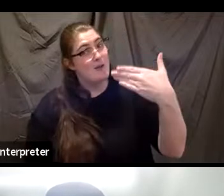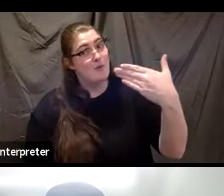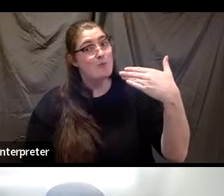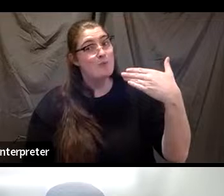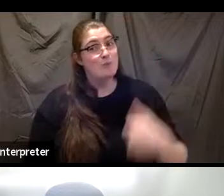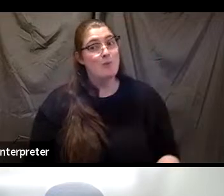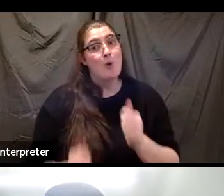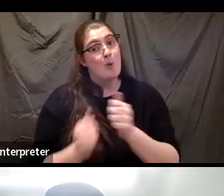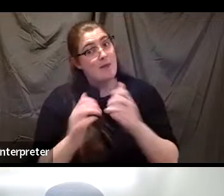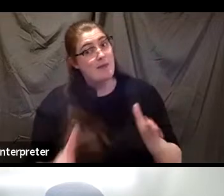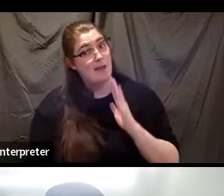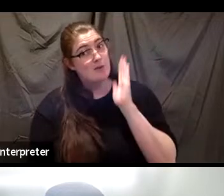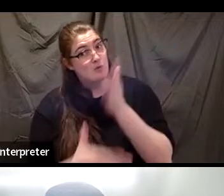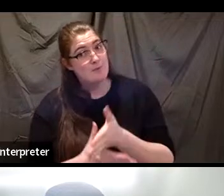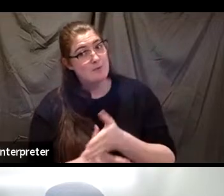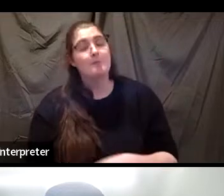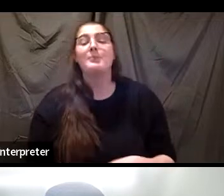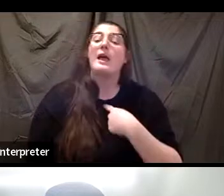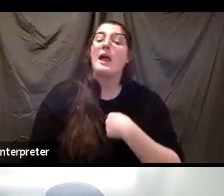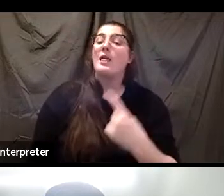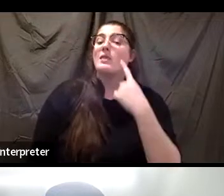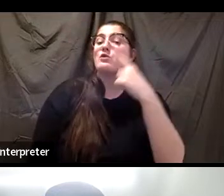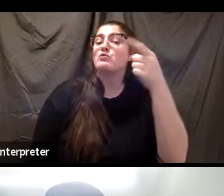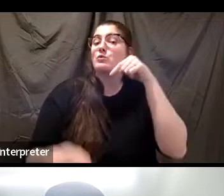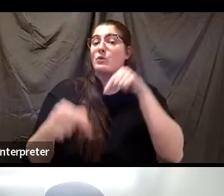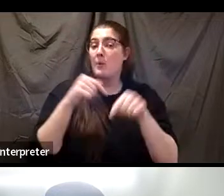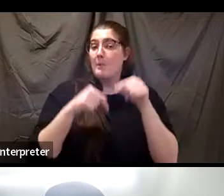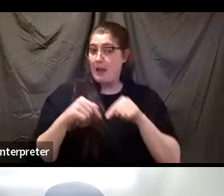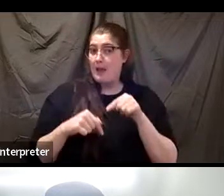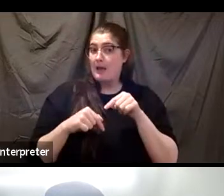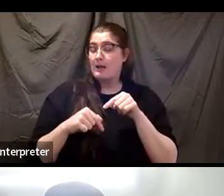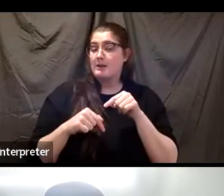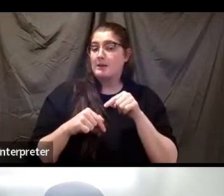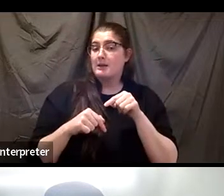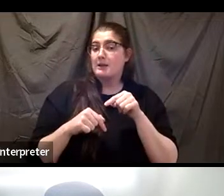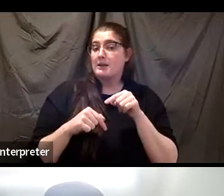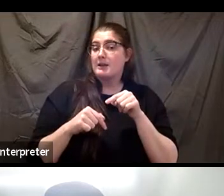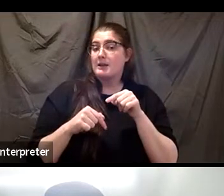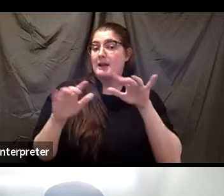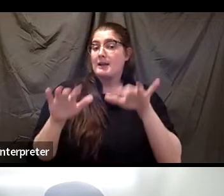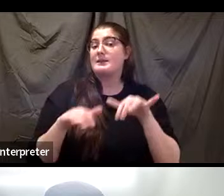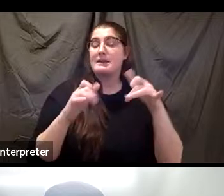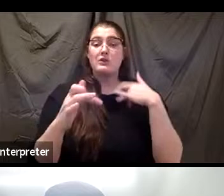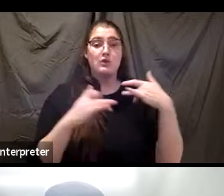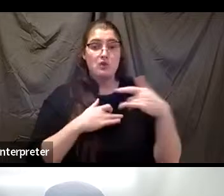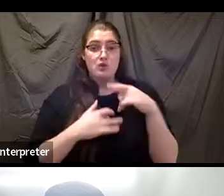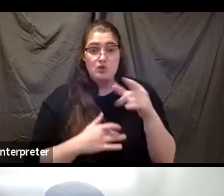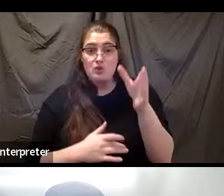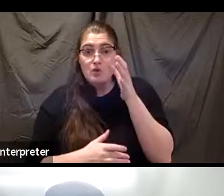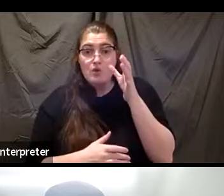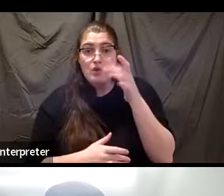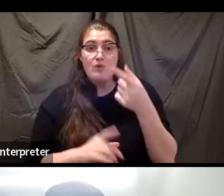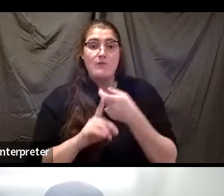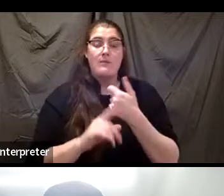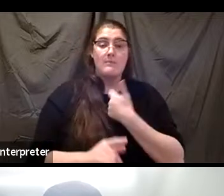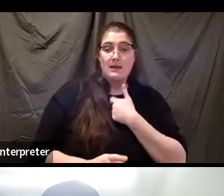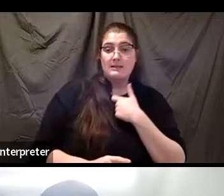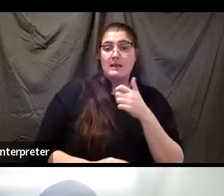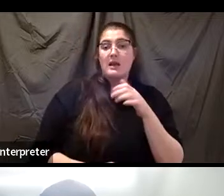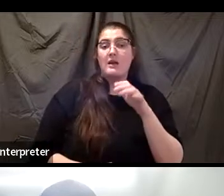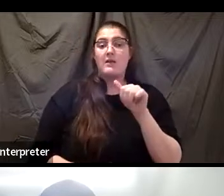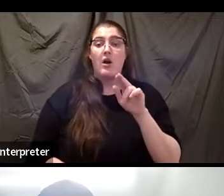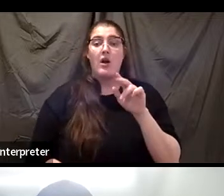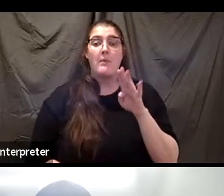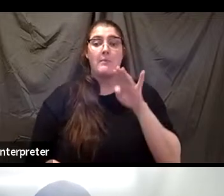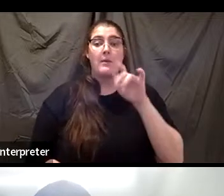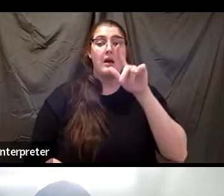without interruption. I think you should go back, take the concerns you've heard from myself, Commissioner Arbuckle, and I